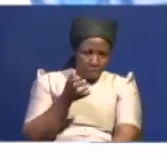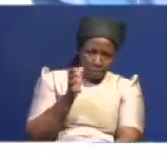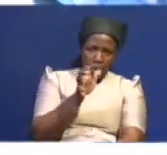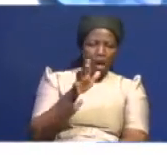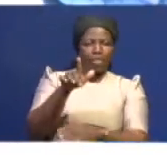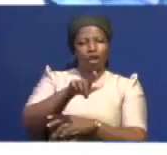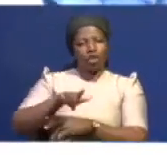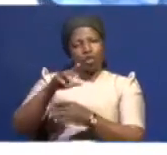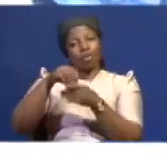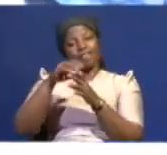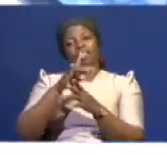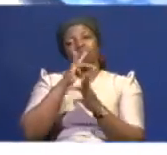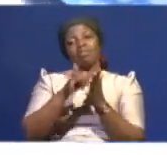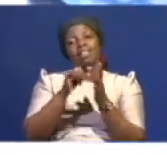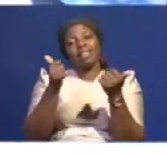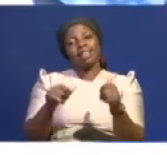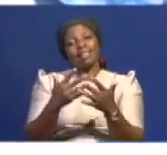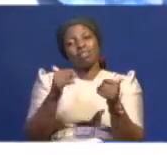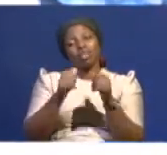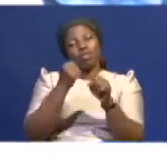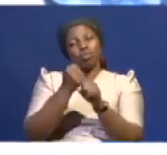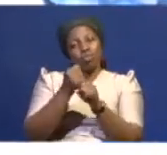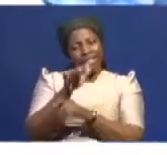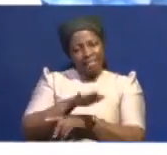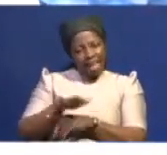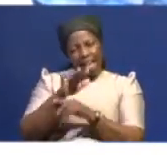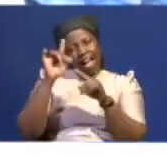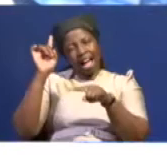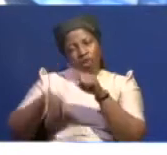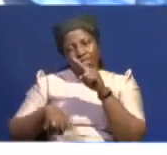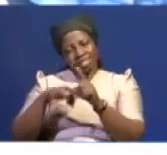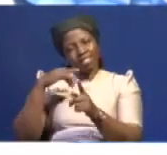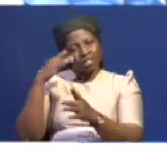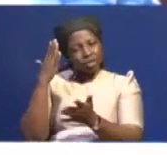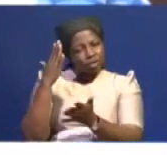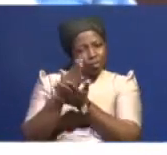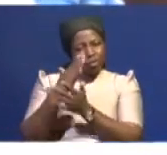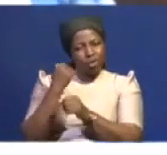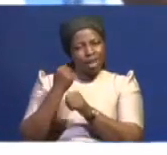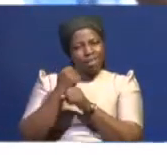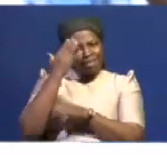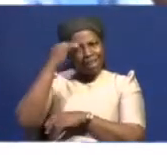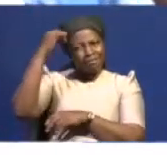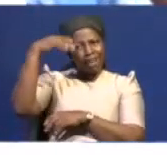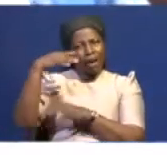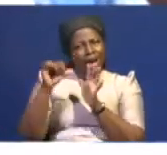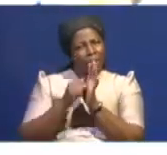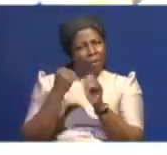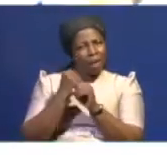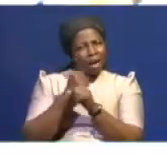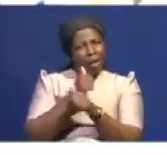local investors so that whatever we do around here cannot stop working just because power is not working in our region